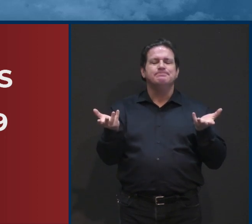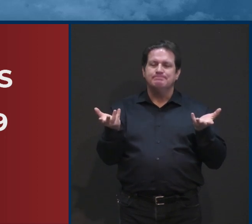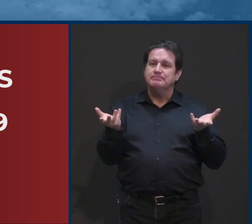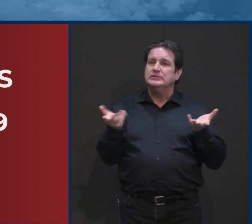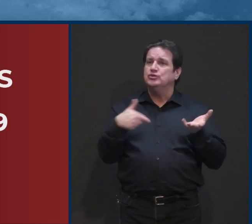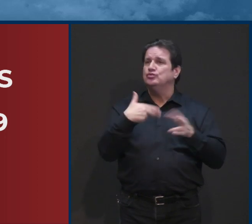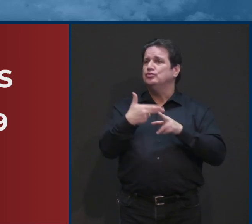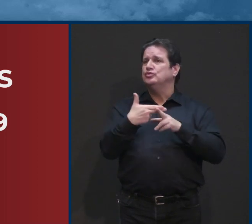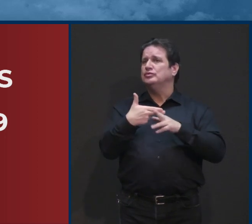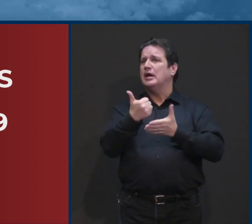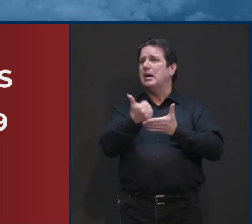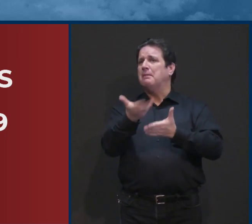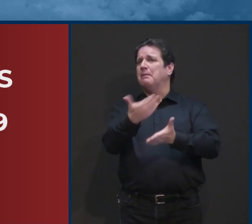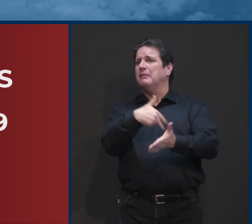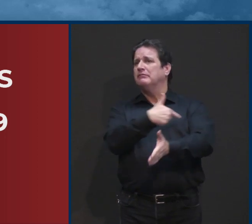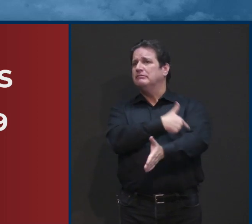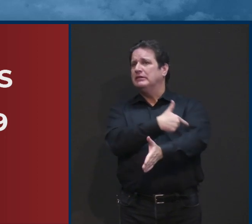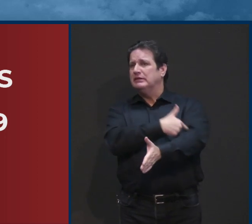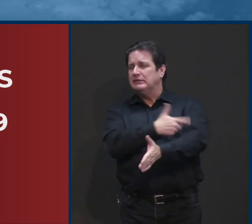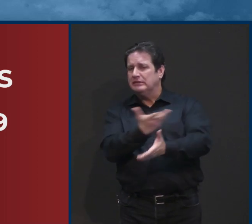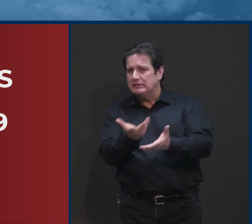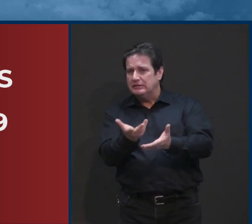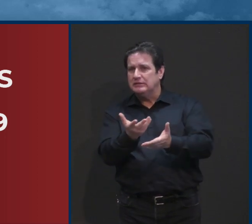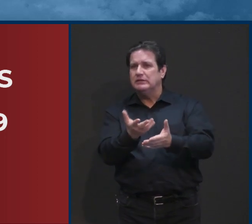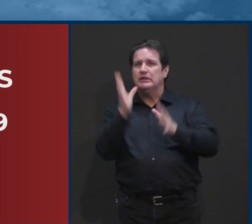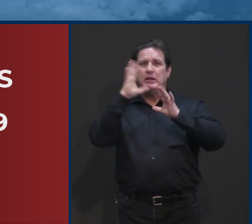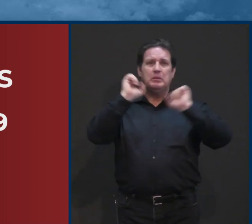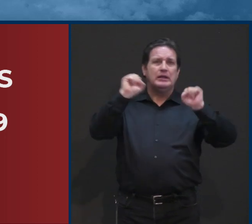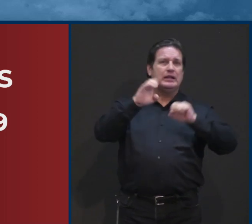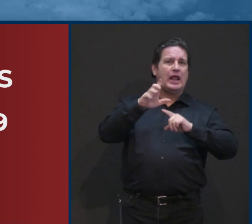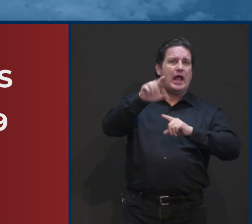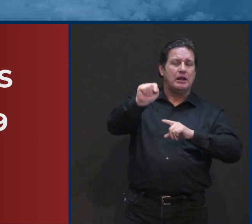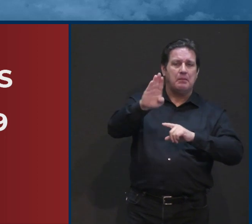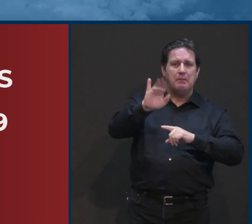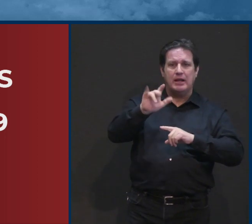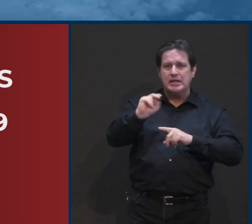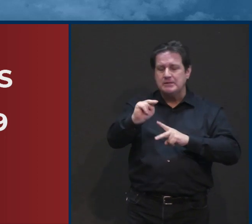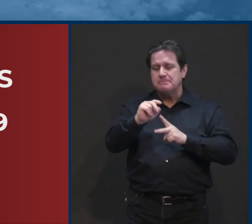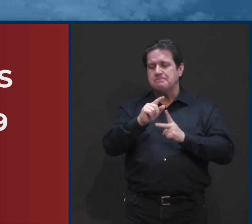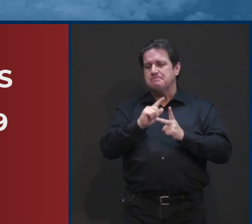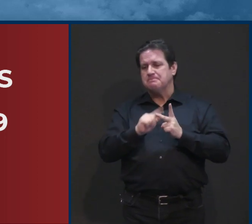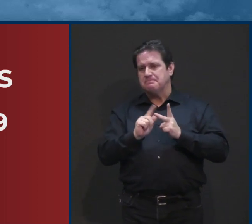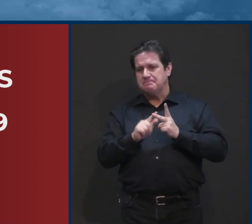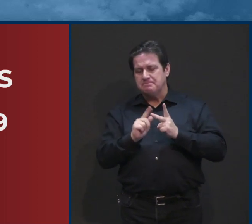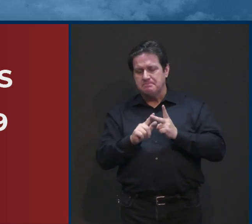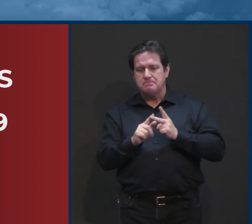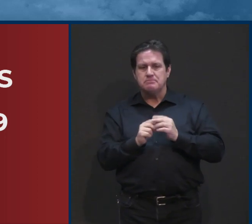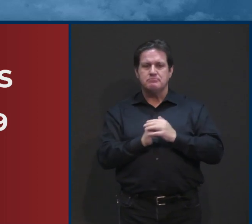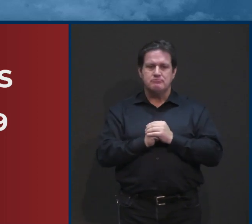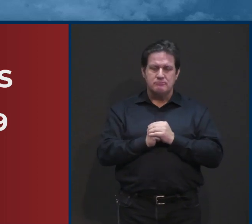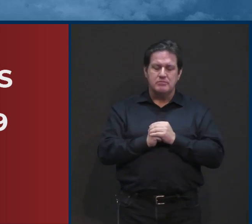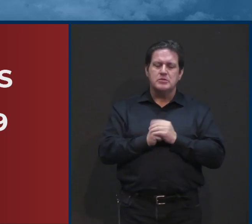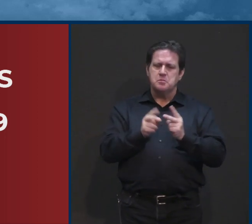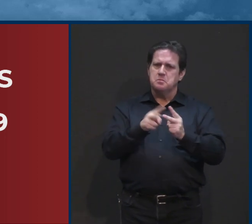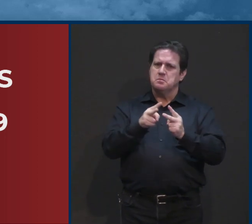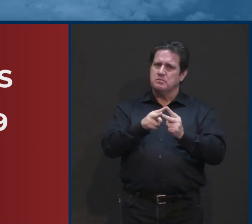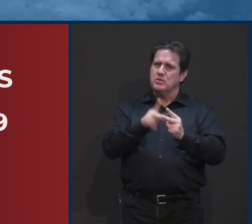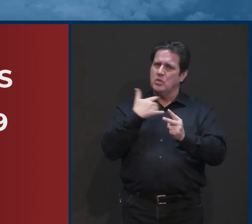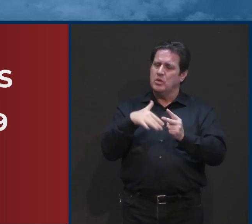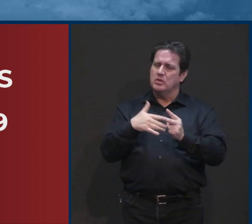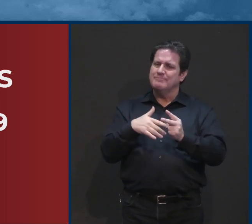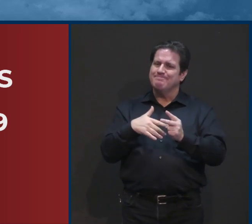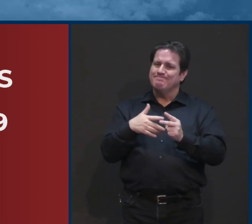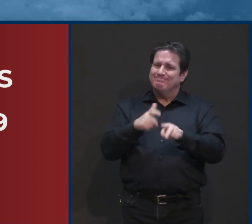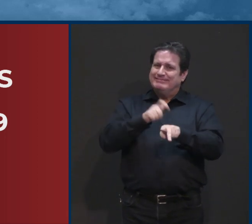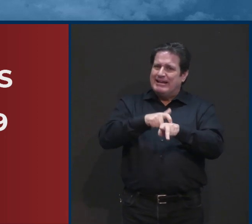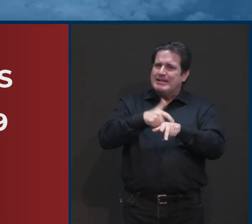the way. In terms of our president-elect, we've got help on the way. In terms of the vaccine, it's really just